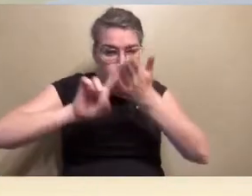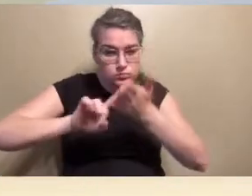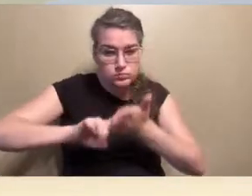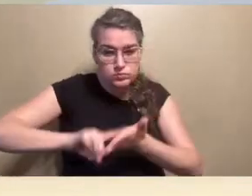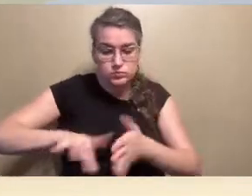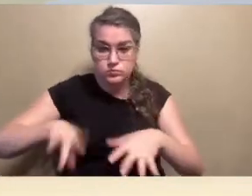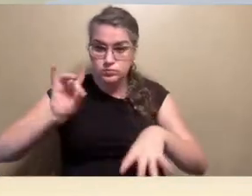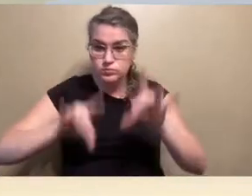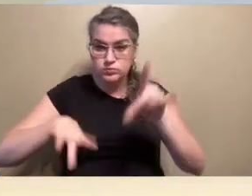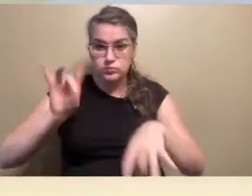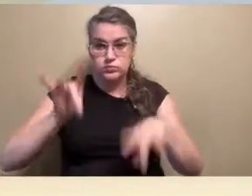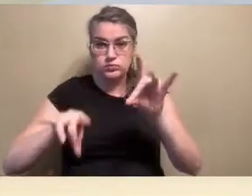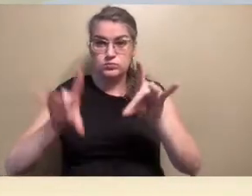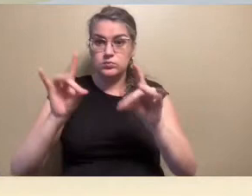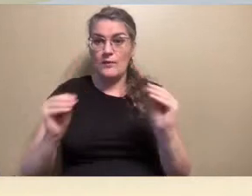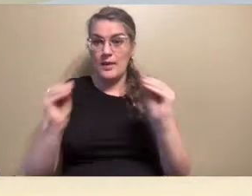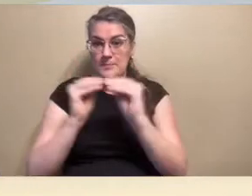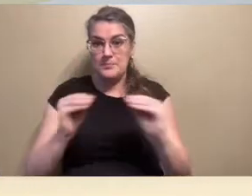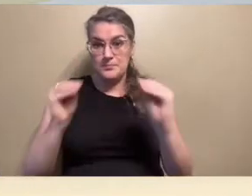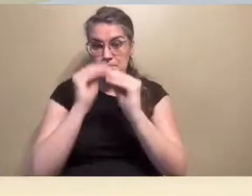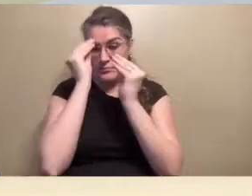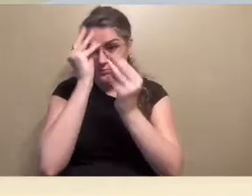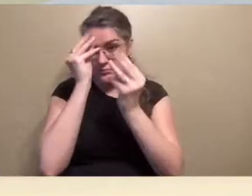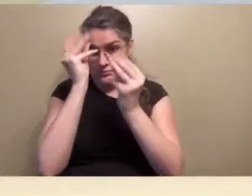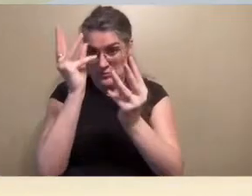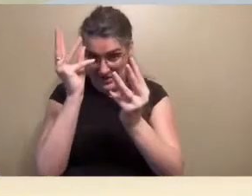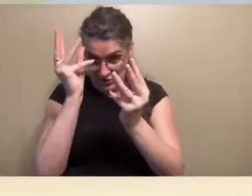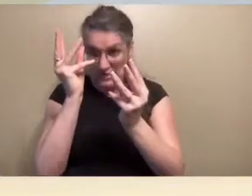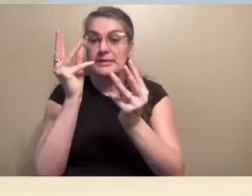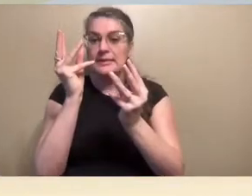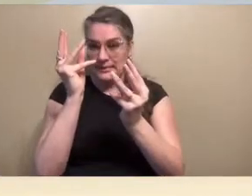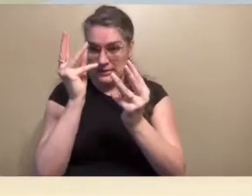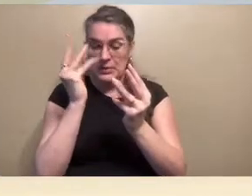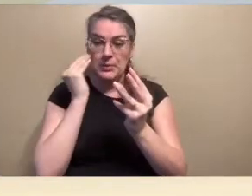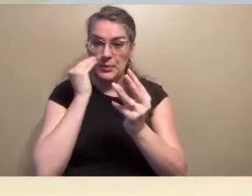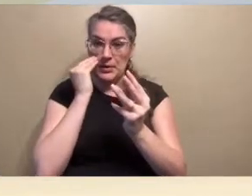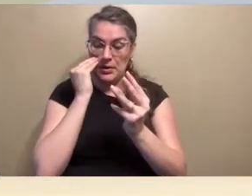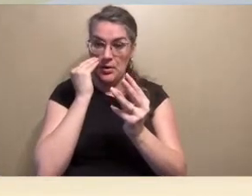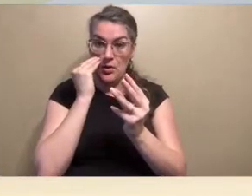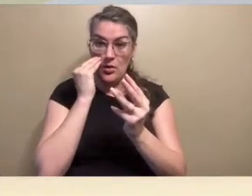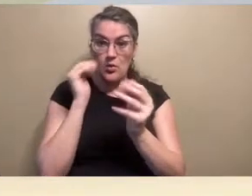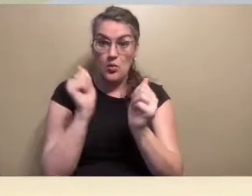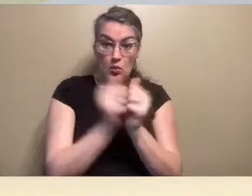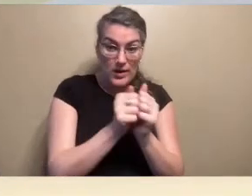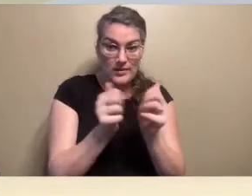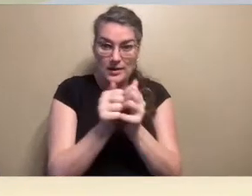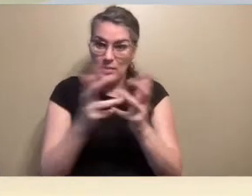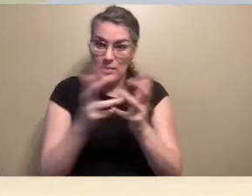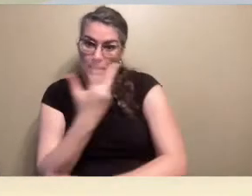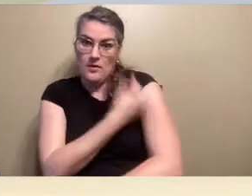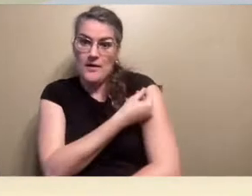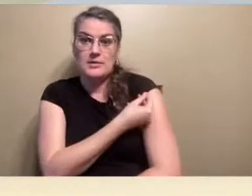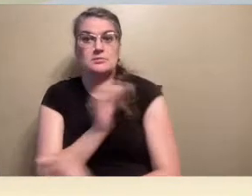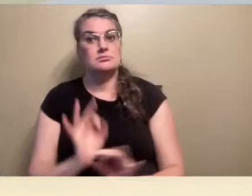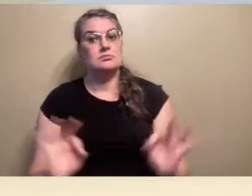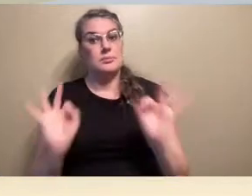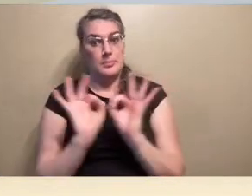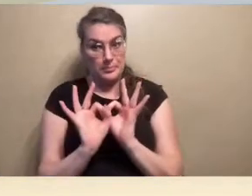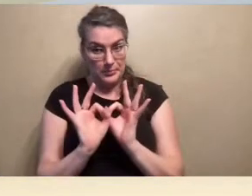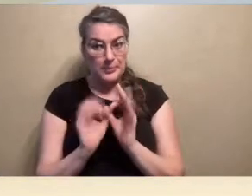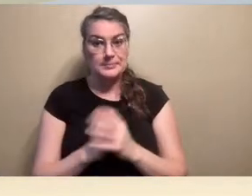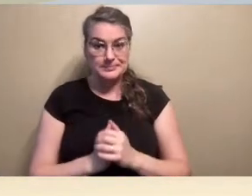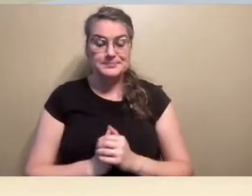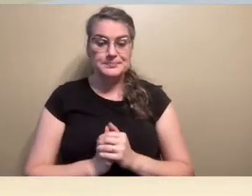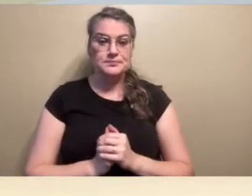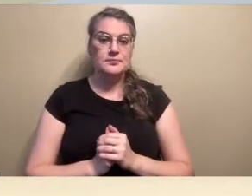disease, but also about our vaccines that we didn't have available before. And my next question